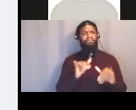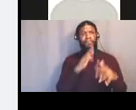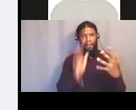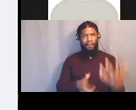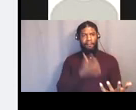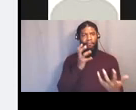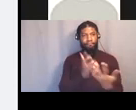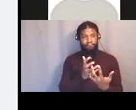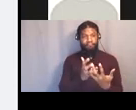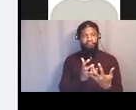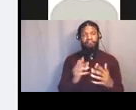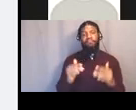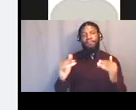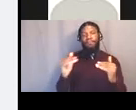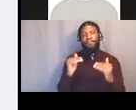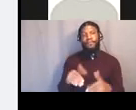Accessibility.